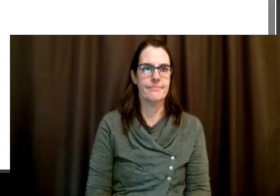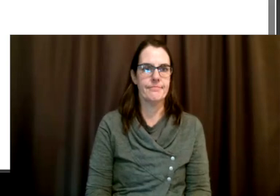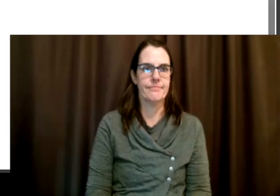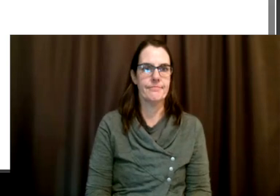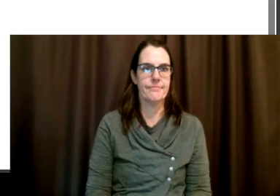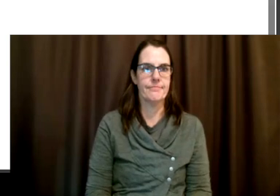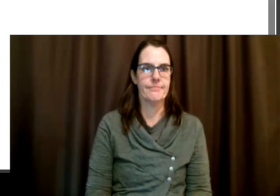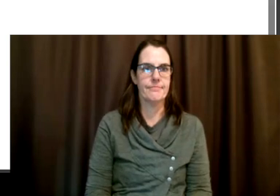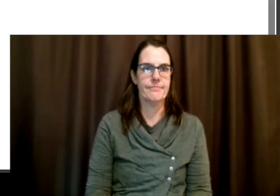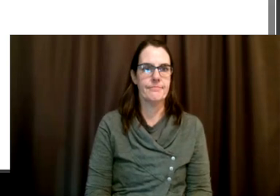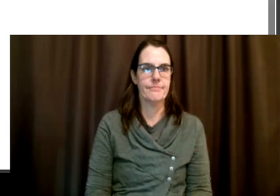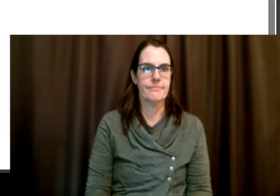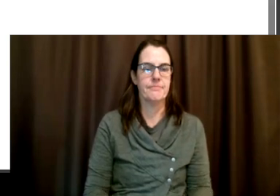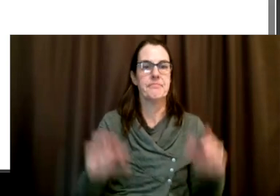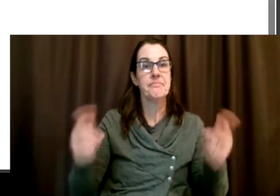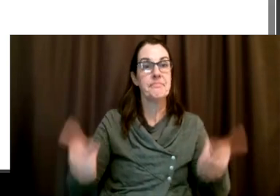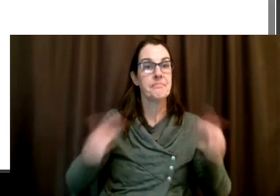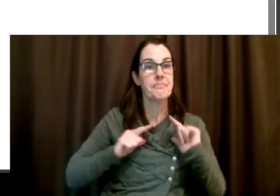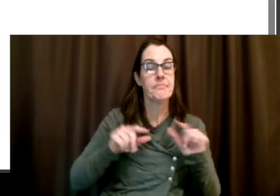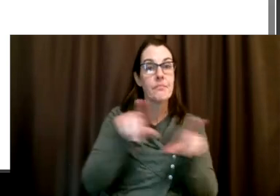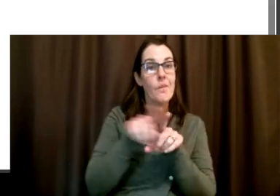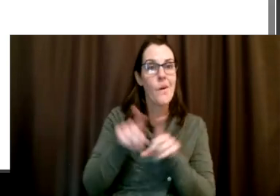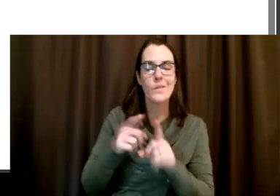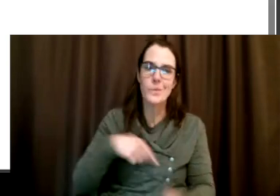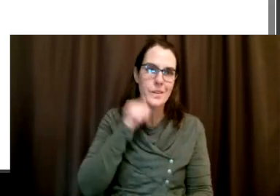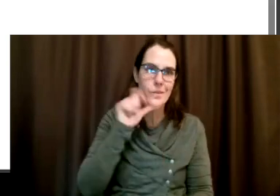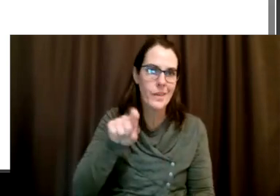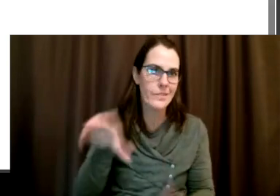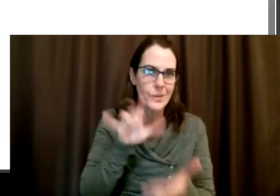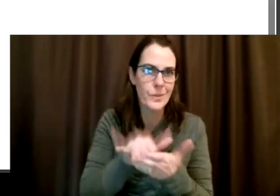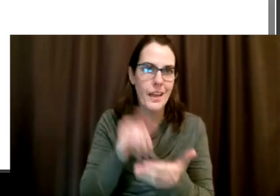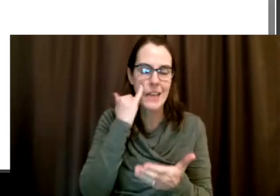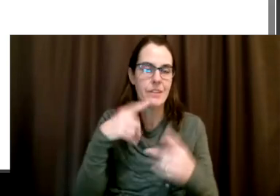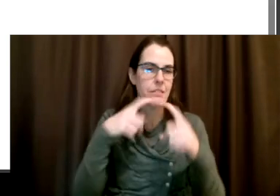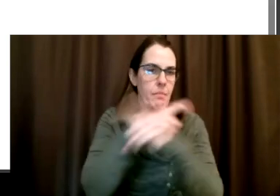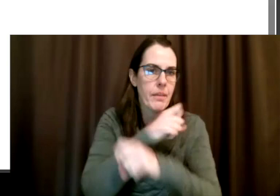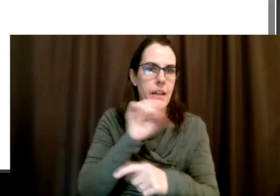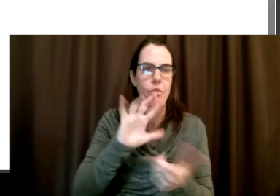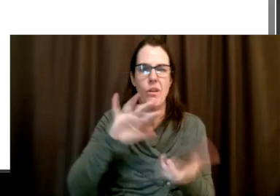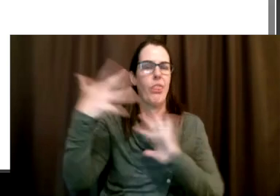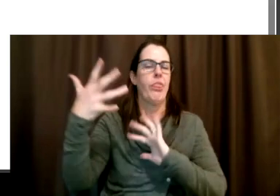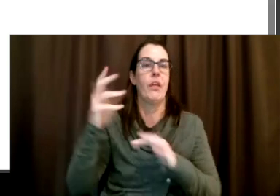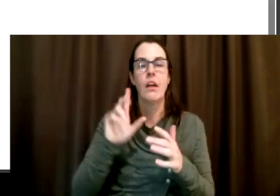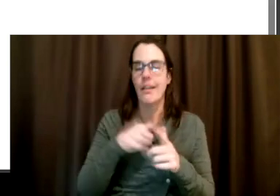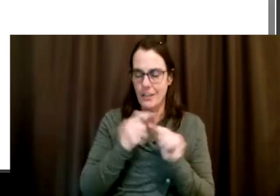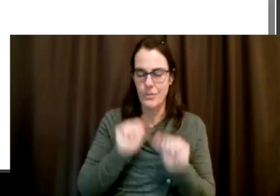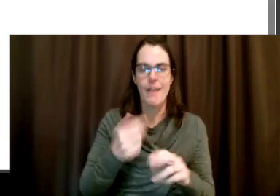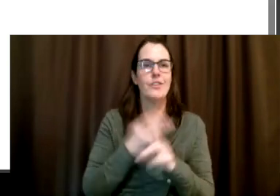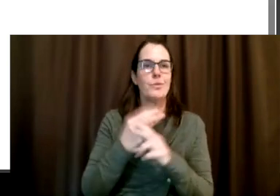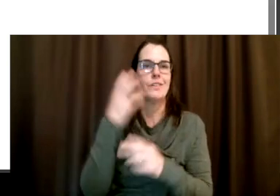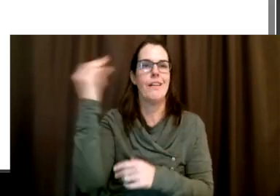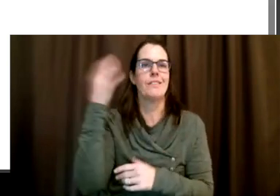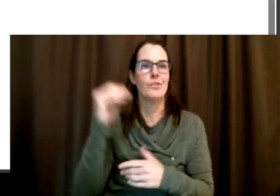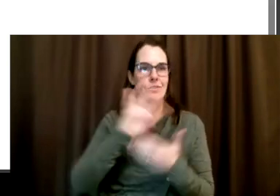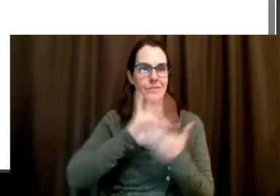have to do that if it's too complicated or it makes things too messy. You can always use an external spreadsheet. But I just